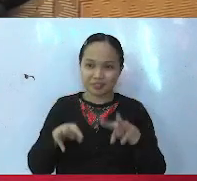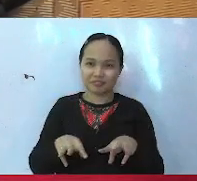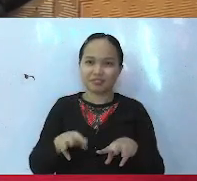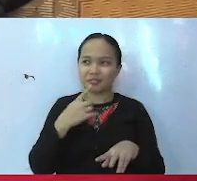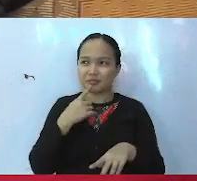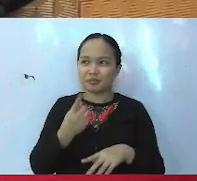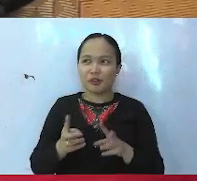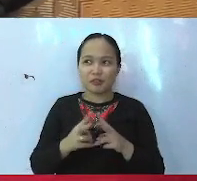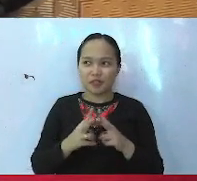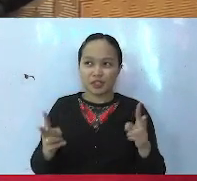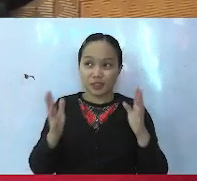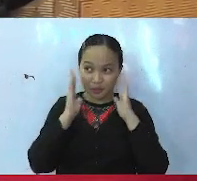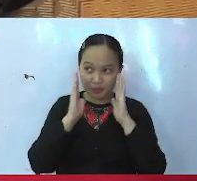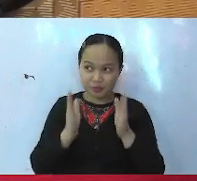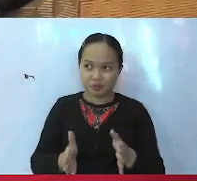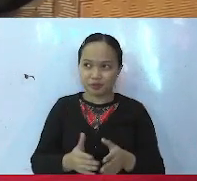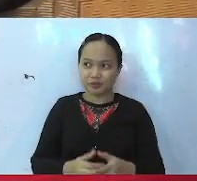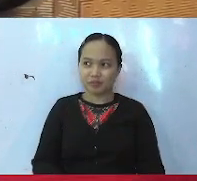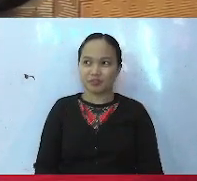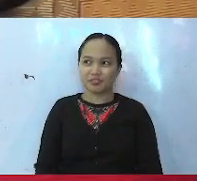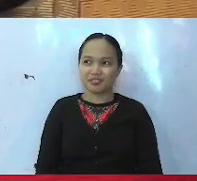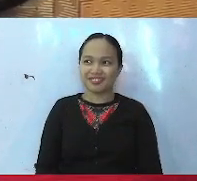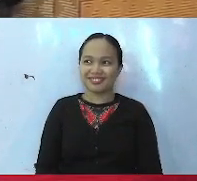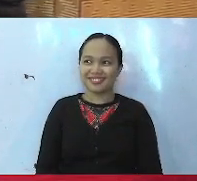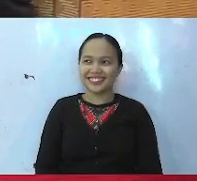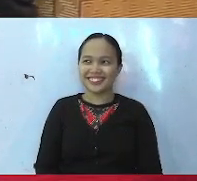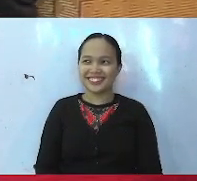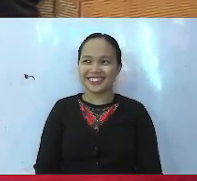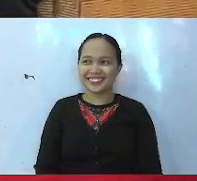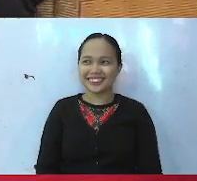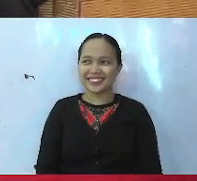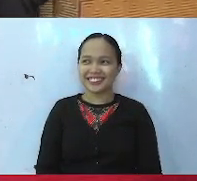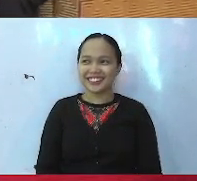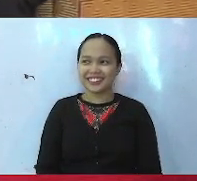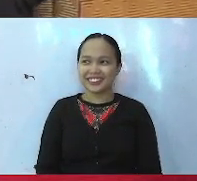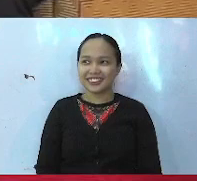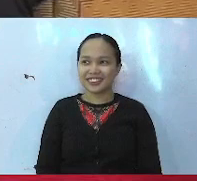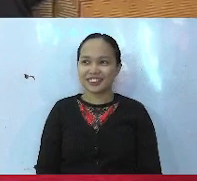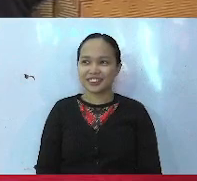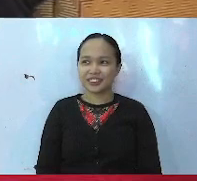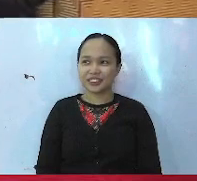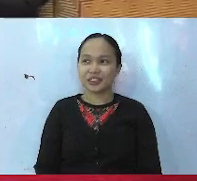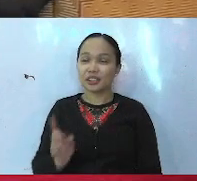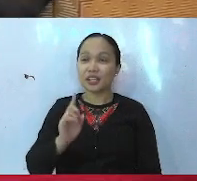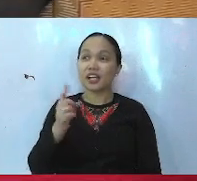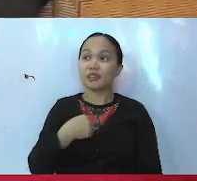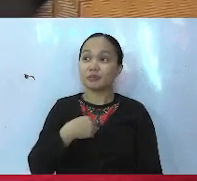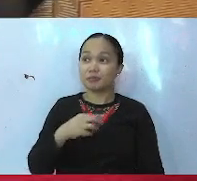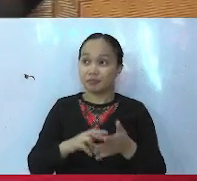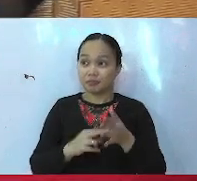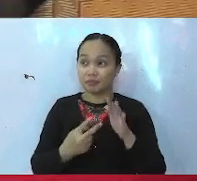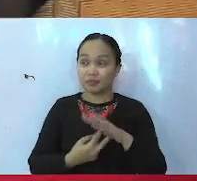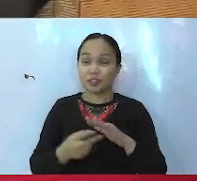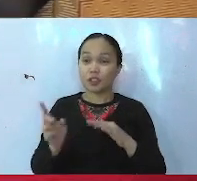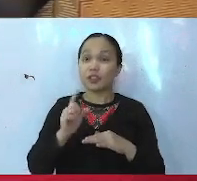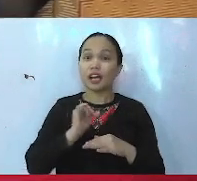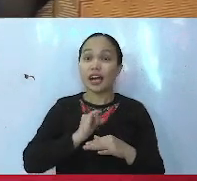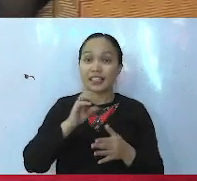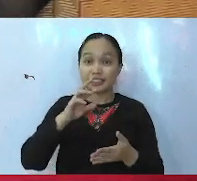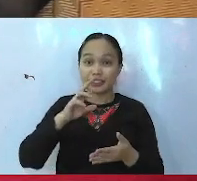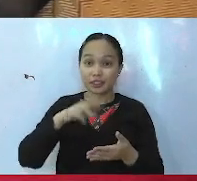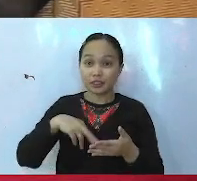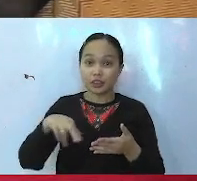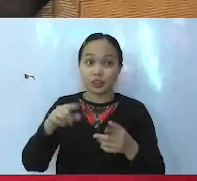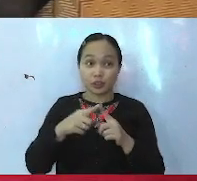tutok na tutok ka talaga yan eh. Tiwala naman kayo, kagagawa lang yan eh. Hindi, ibig ko sabihin, actually, pinasa ko yan doon